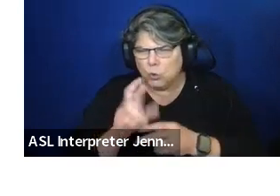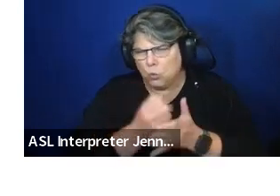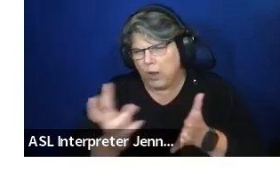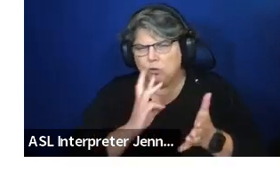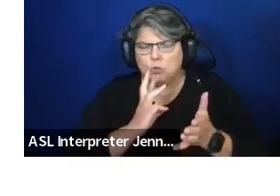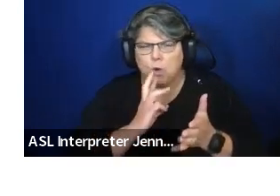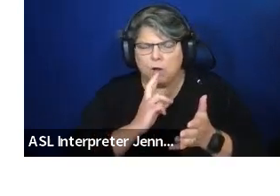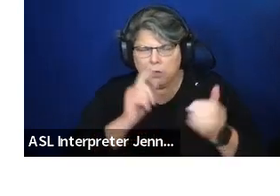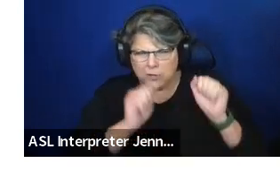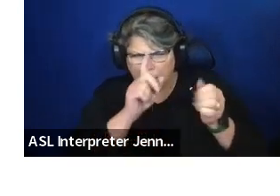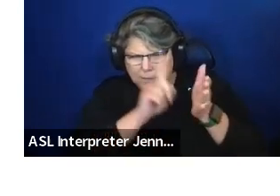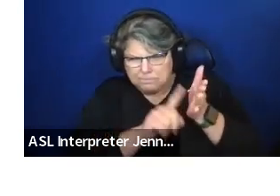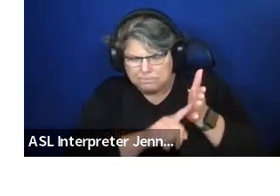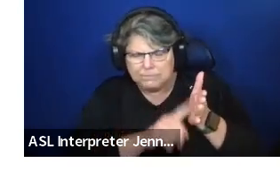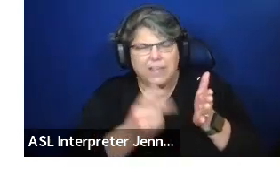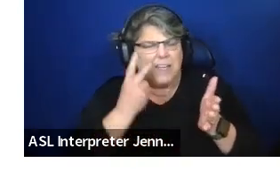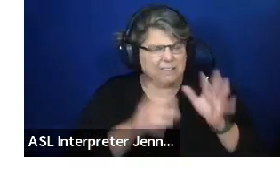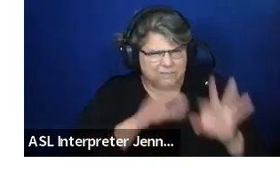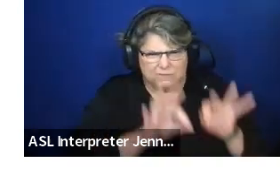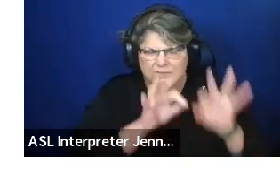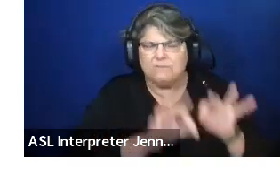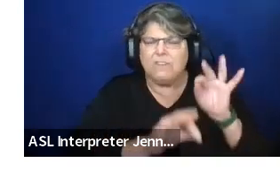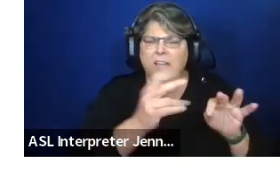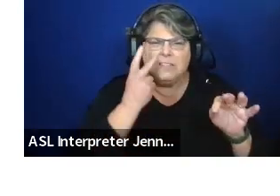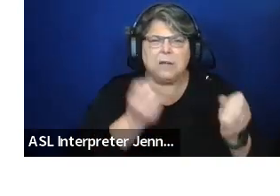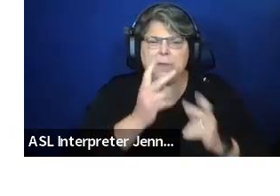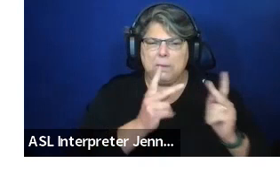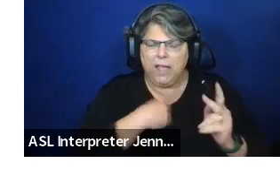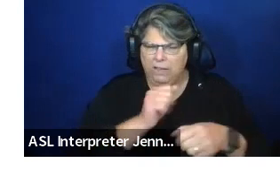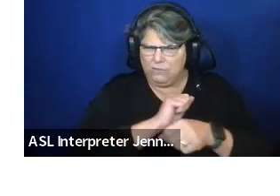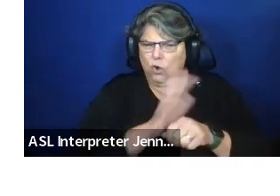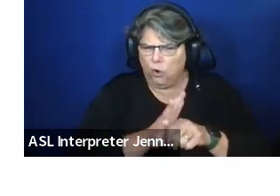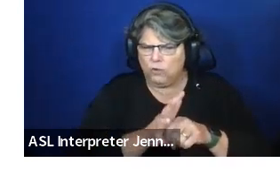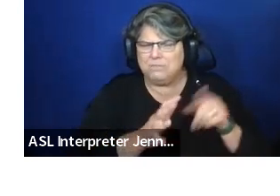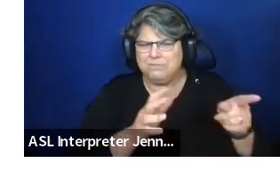data at this web address indicated